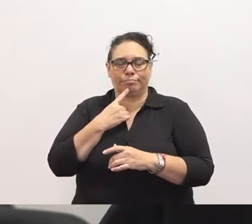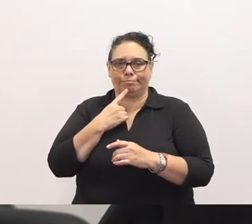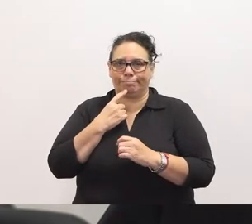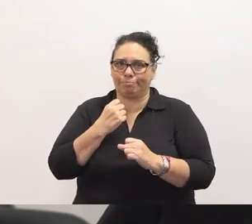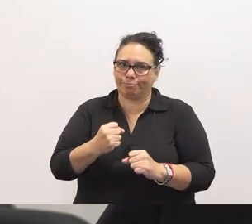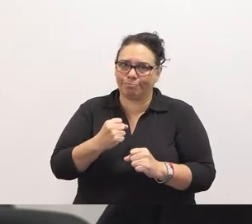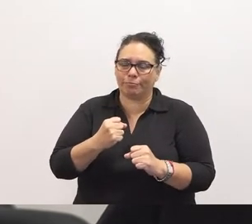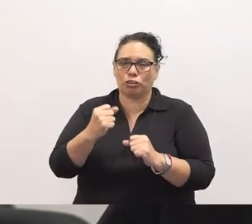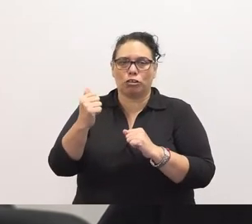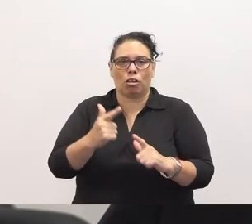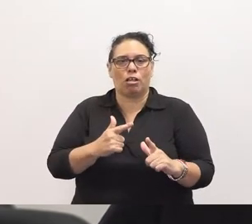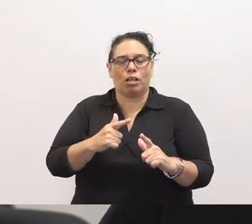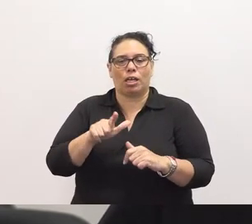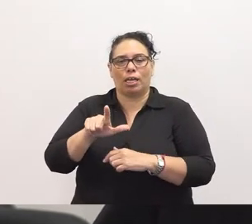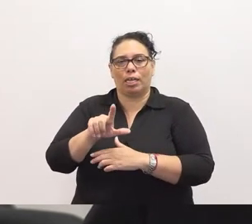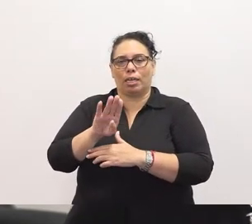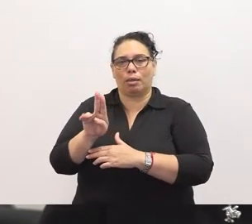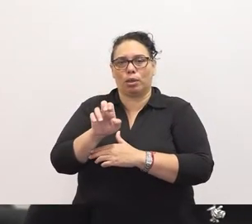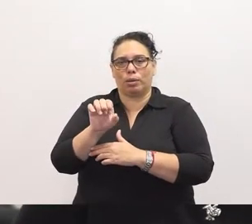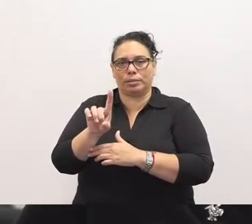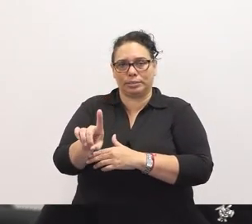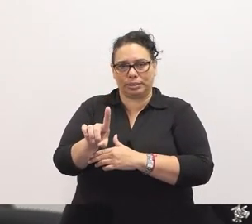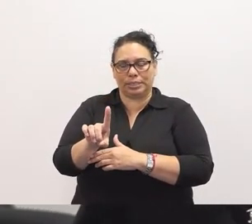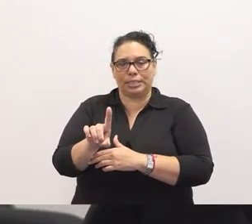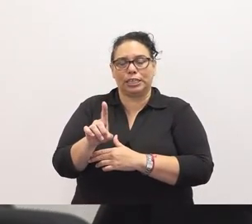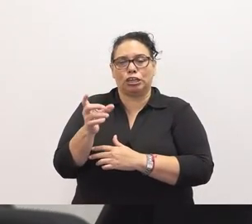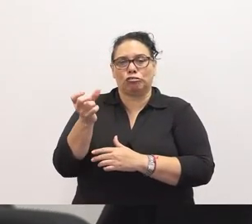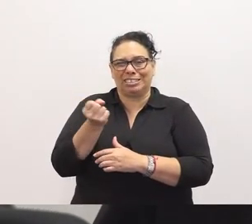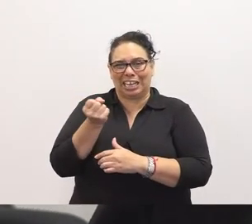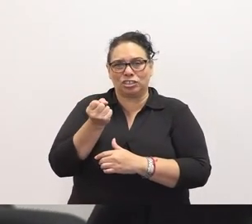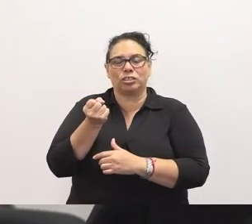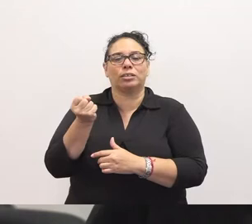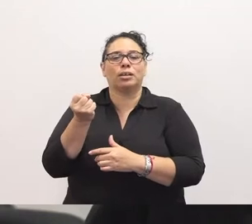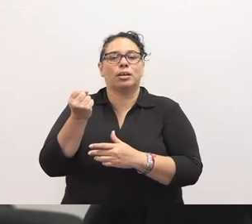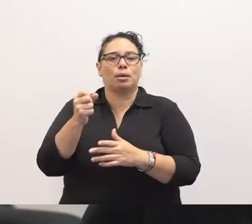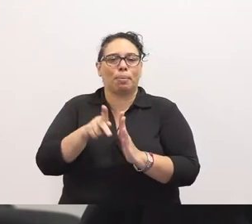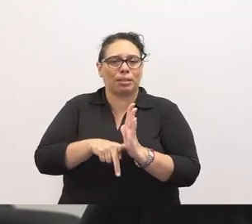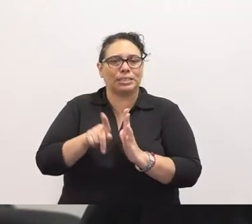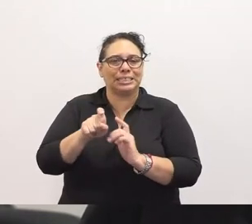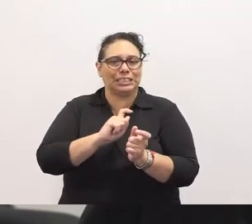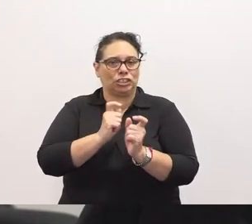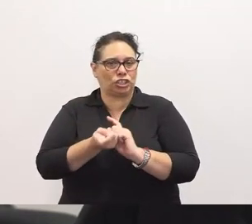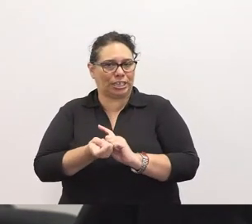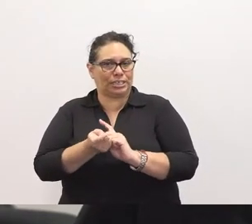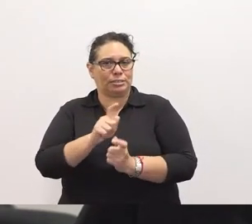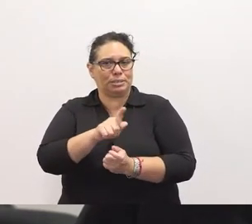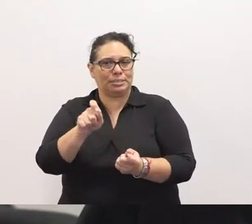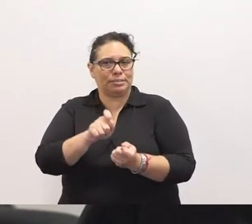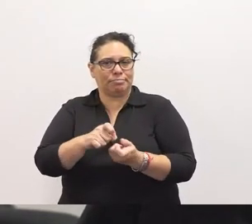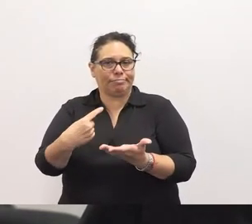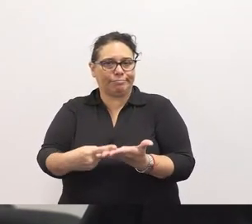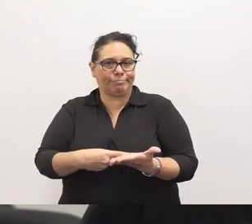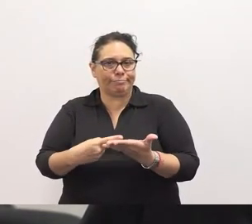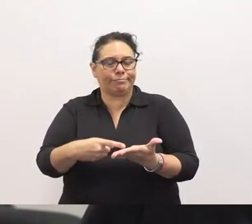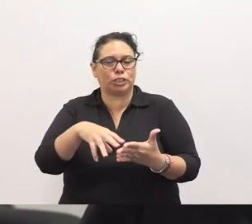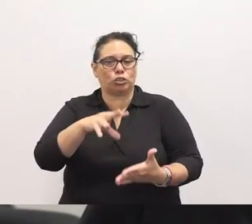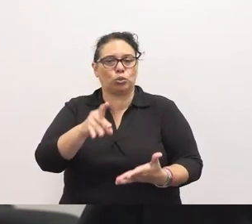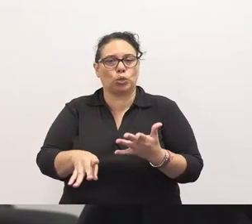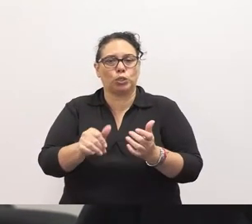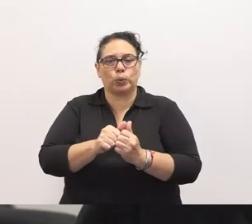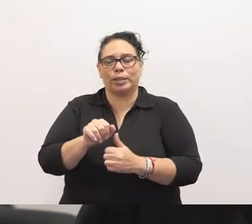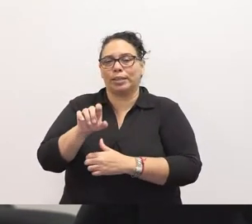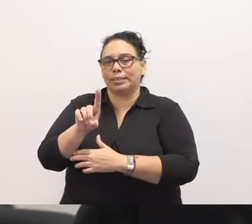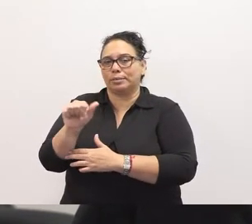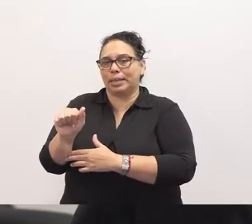of you, the Long Beach Unified retention policy needs to change specifically to address students with disabilities,